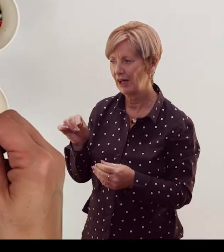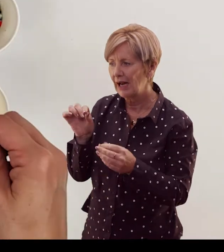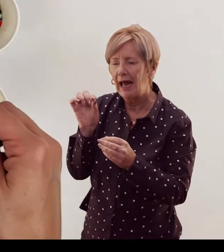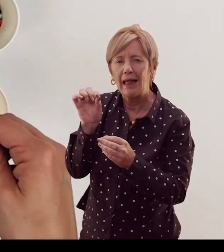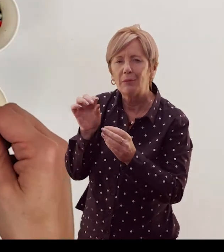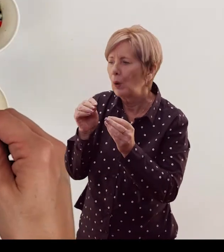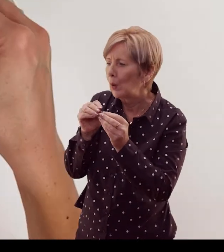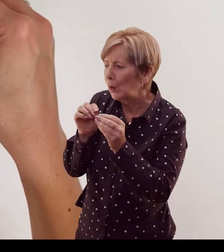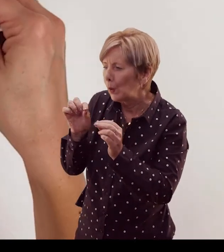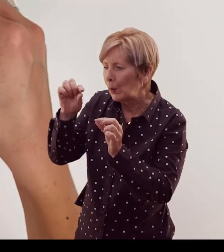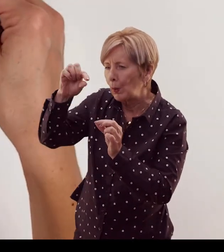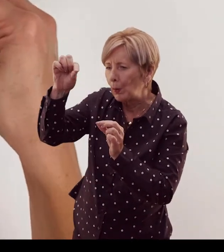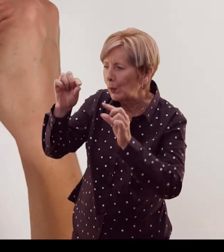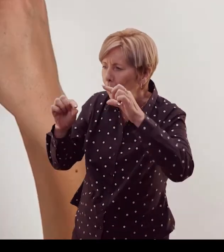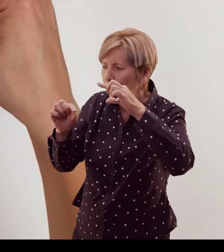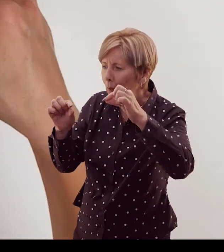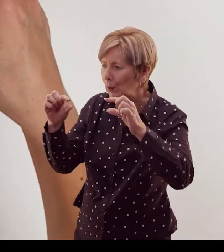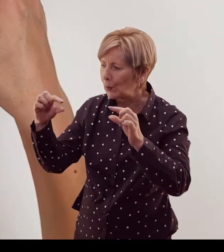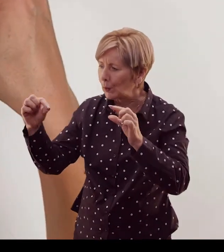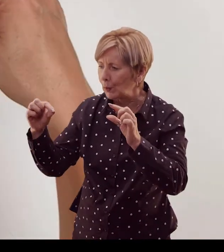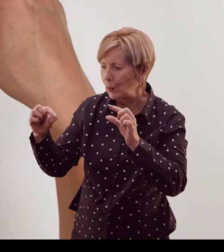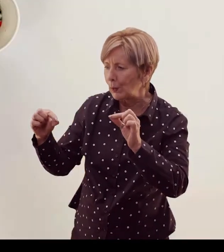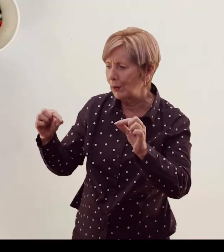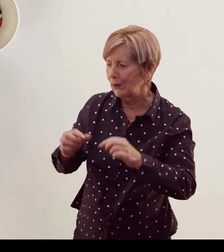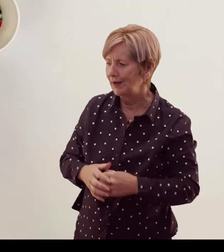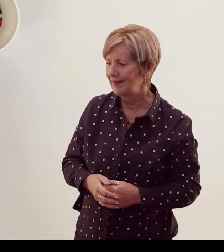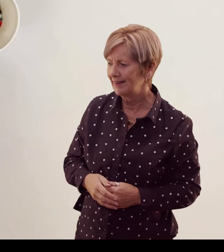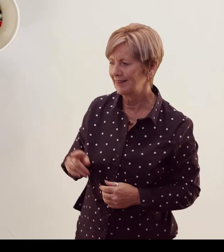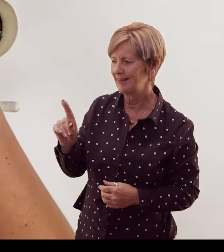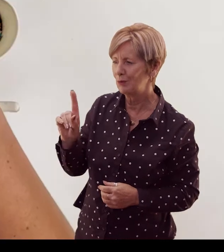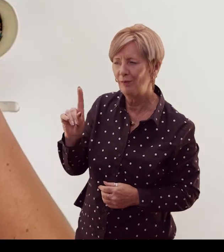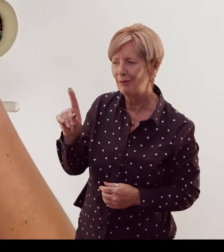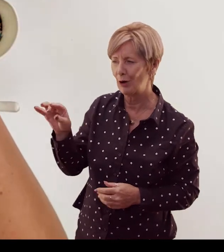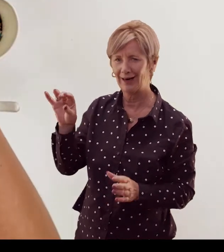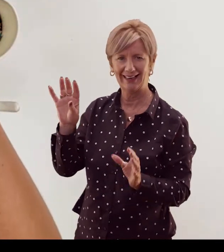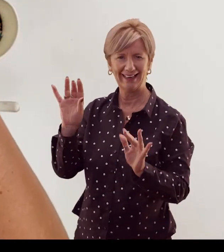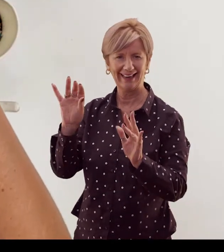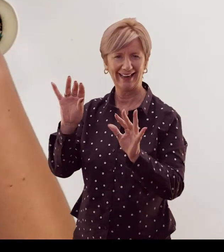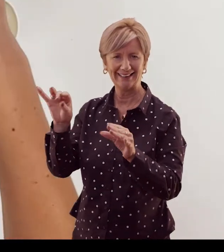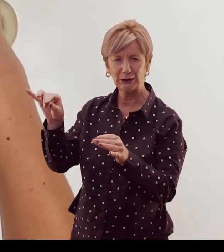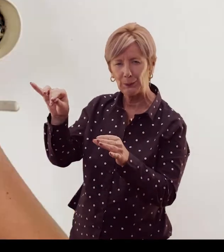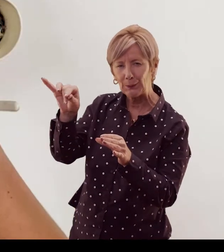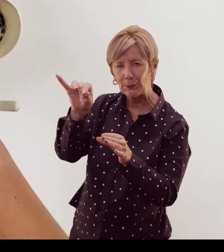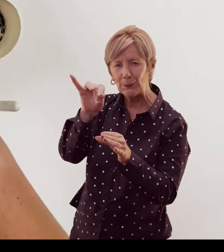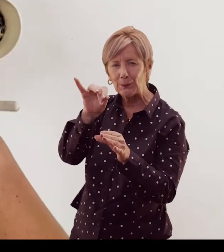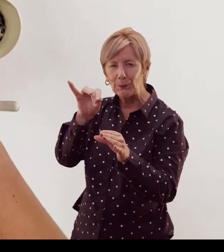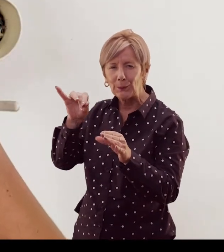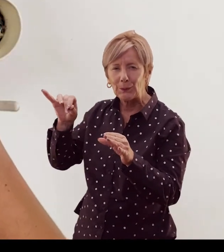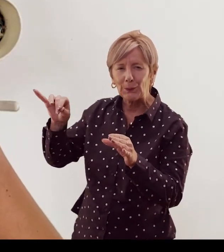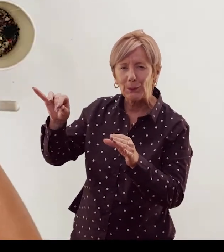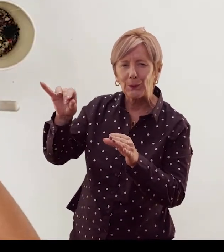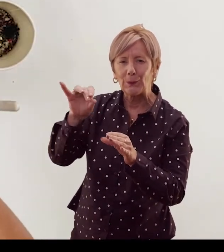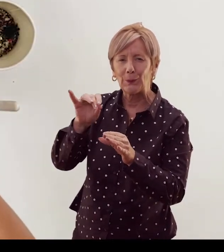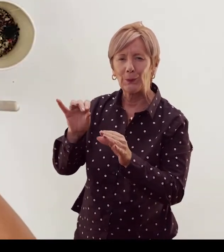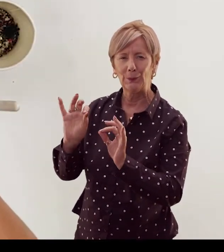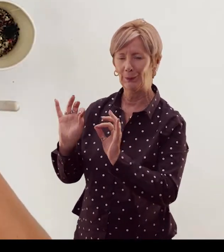Now it's time to add some decoration. Stick some glue on to the points of your star and then sprinkle on some sequins or glitter to